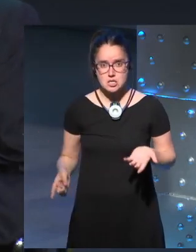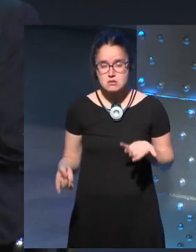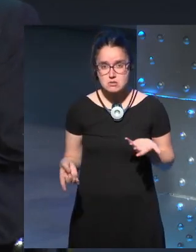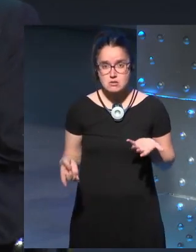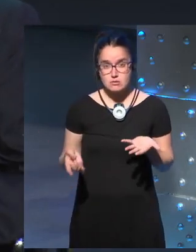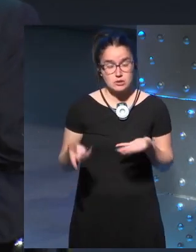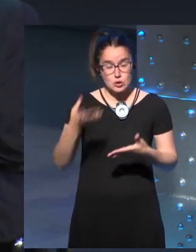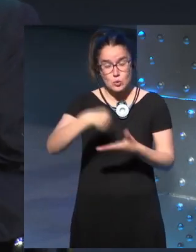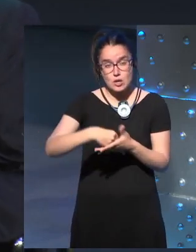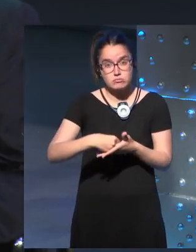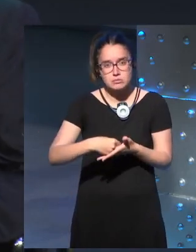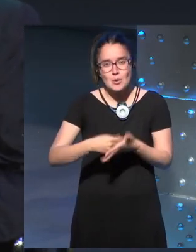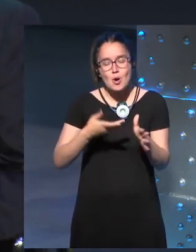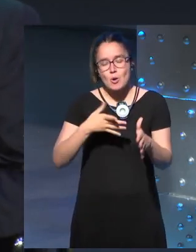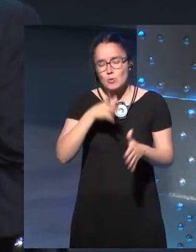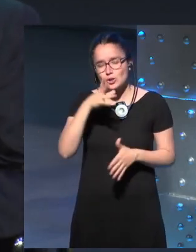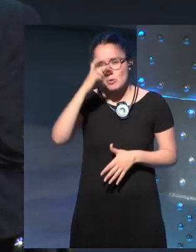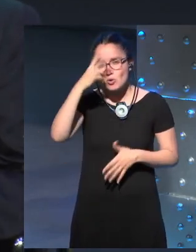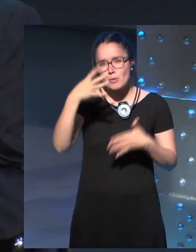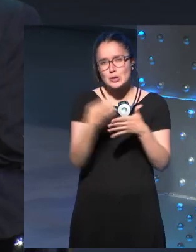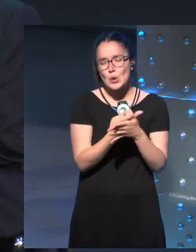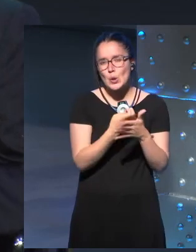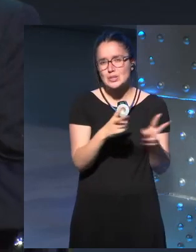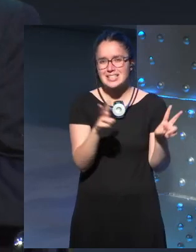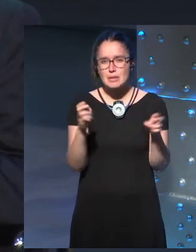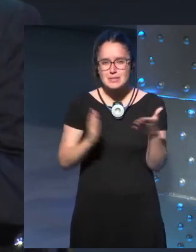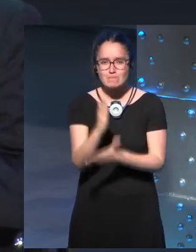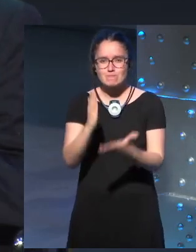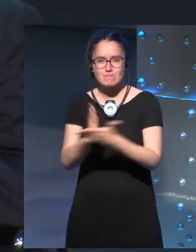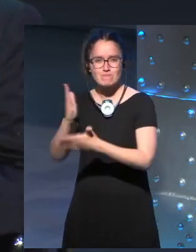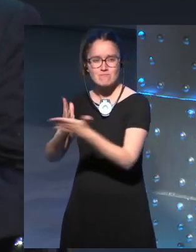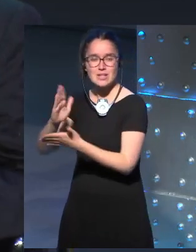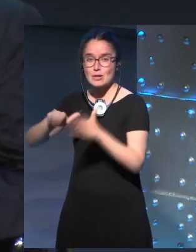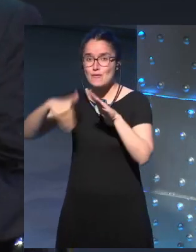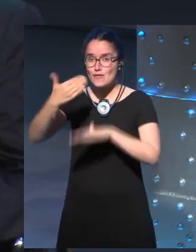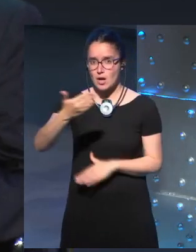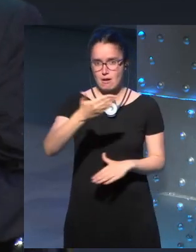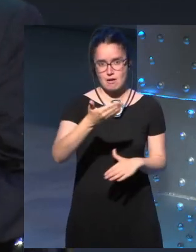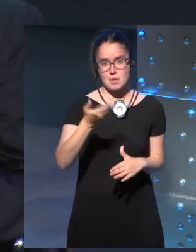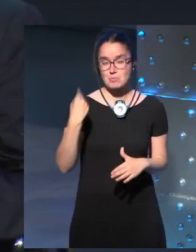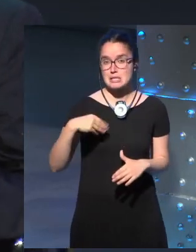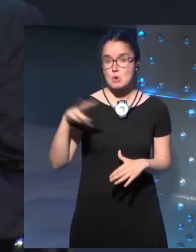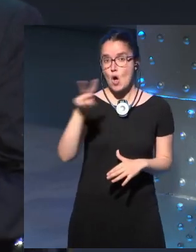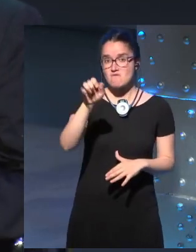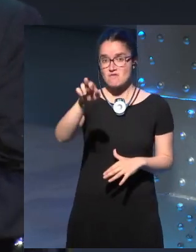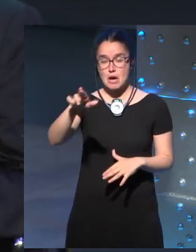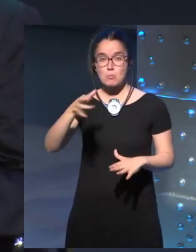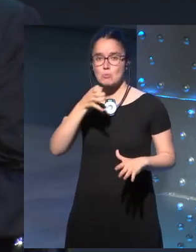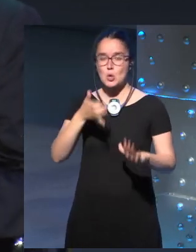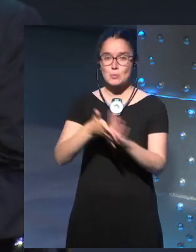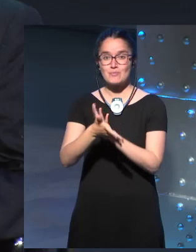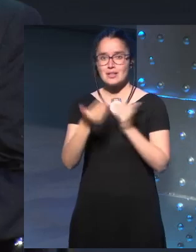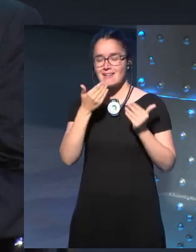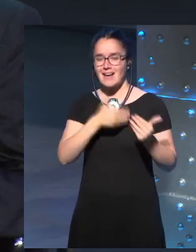others are important in football. So this is why I'm concerned about all these out interventions that